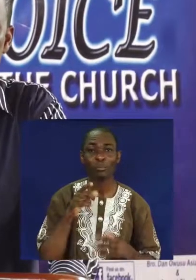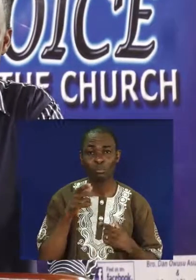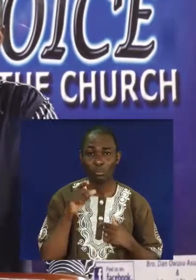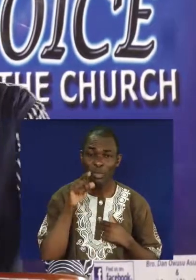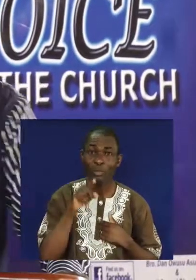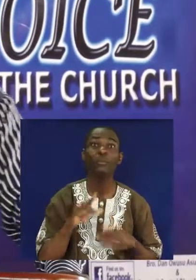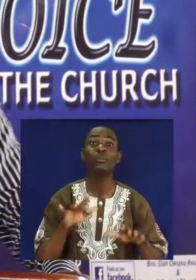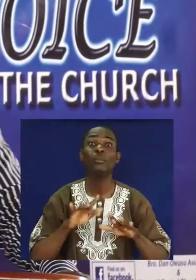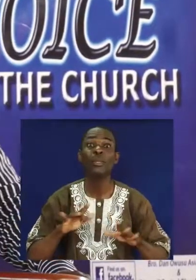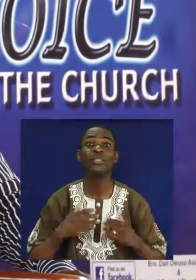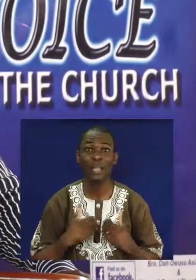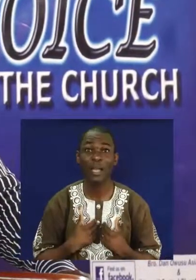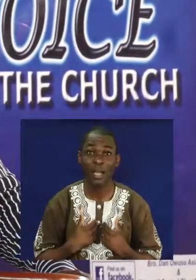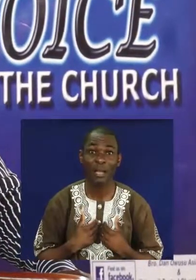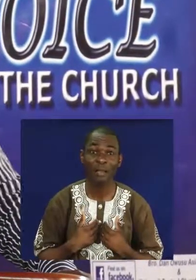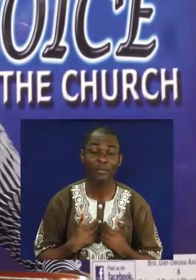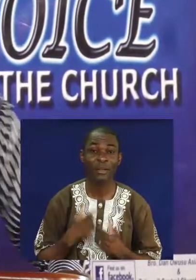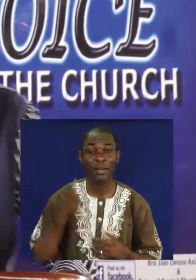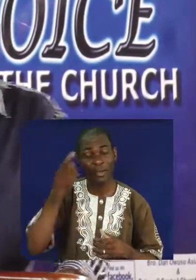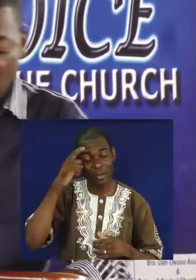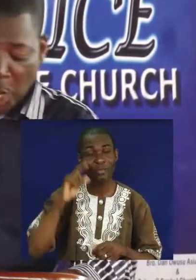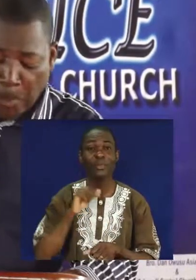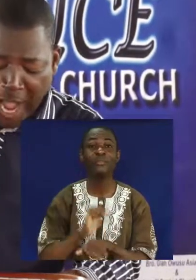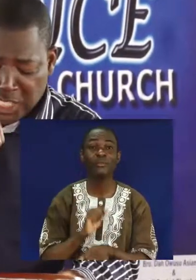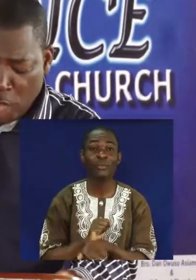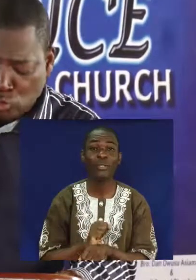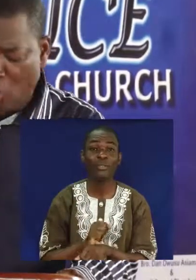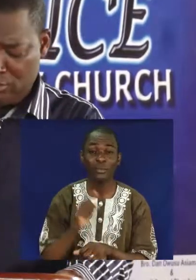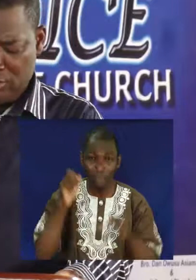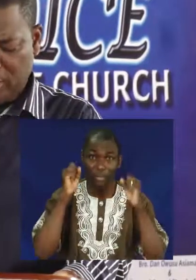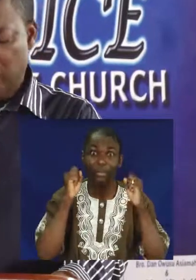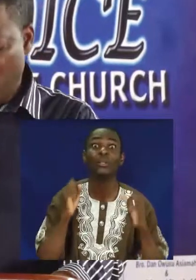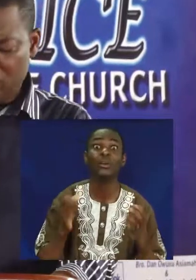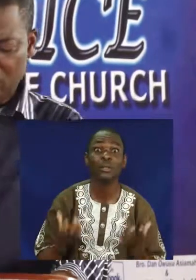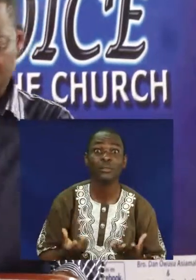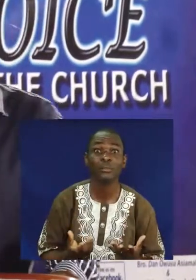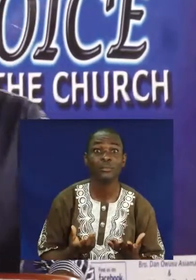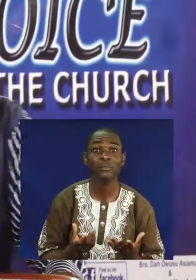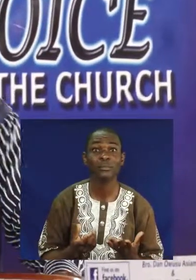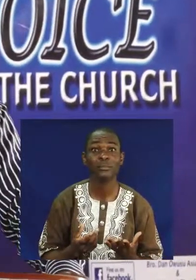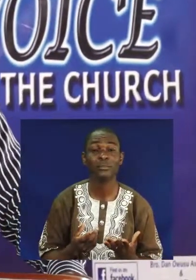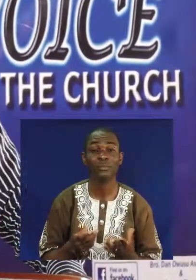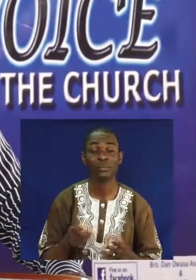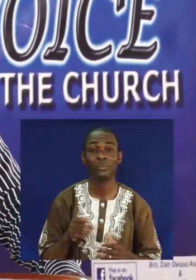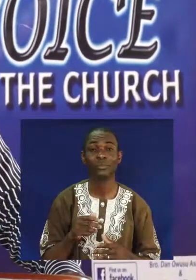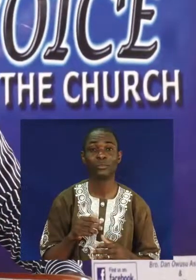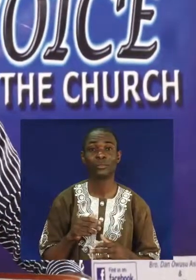se plans bebre e wo onipatrim. Na mo onyankopon agina tuo eno ana ebegina